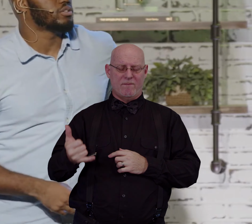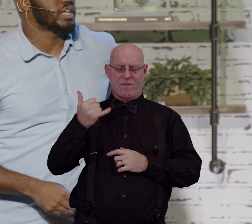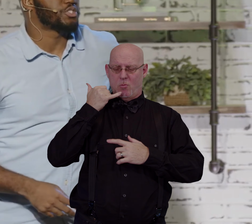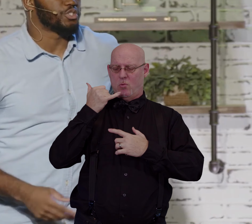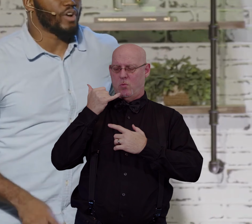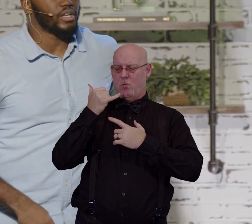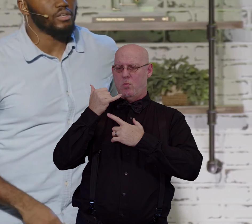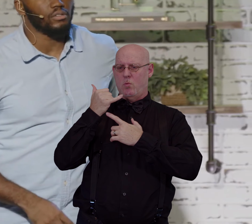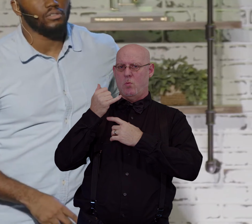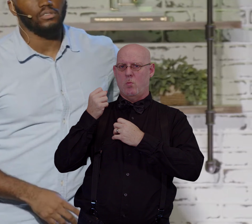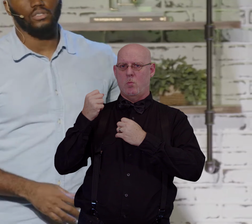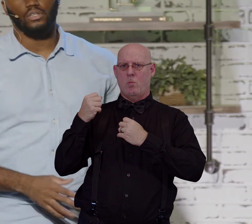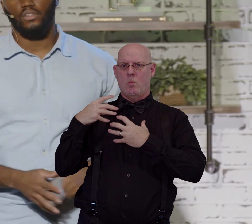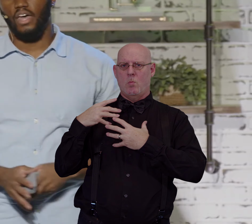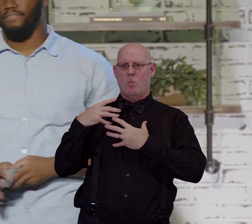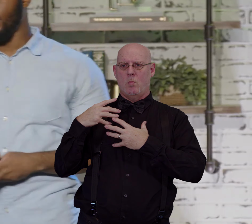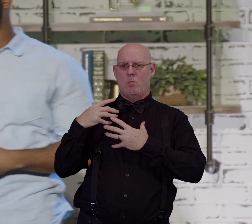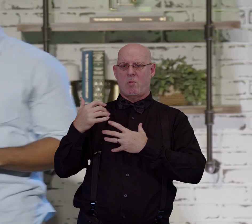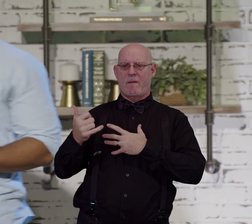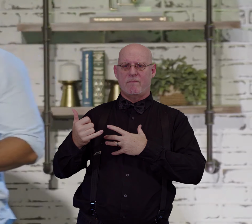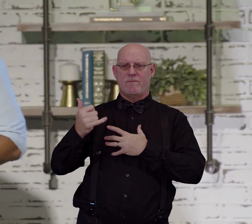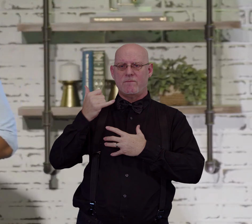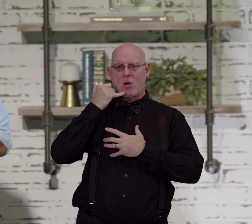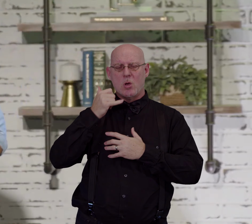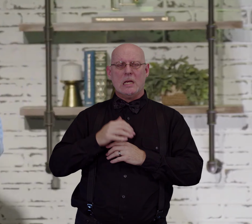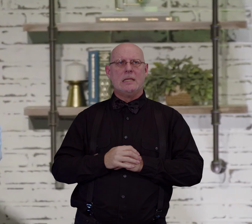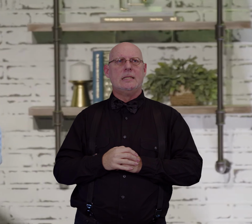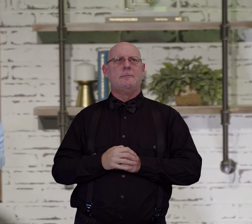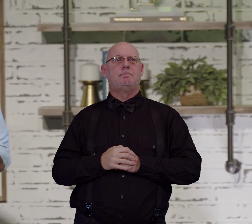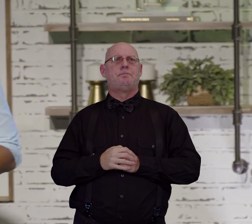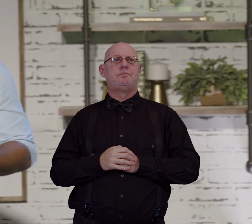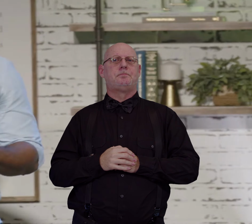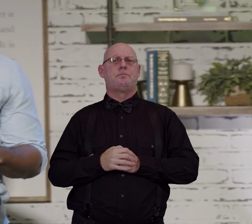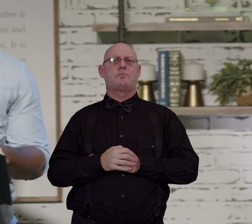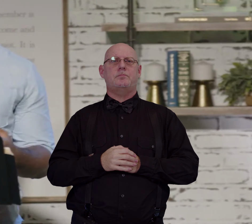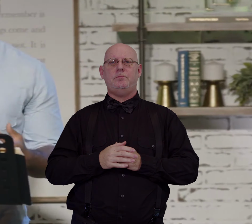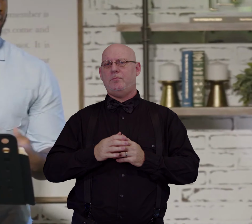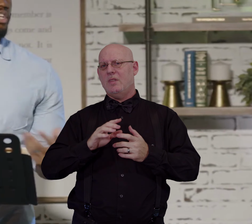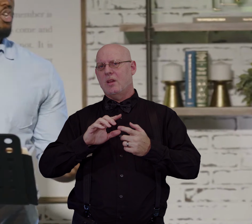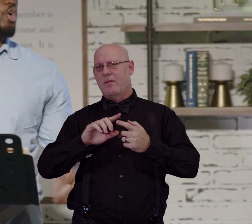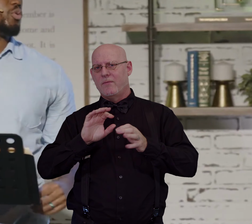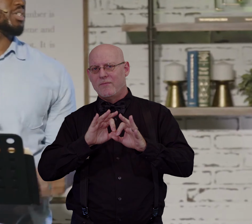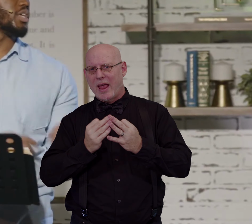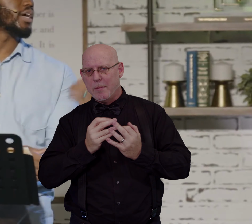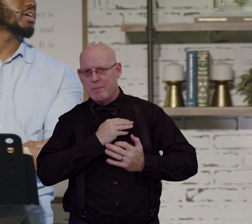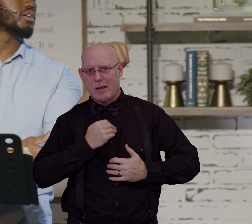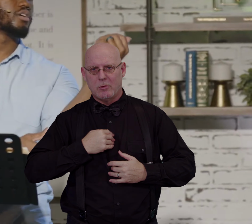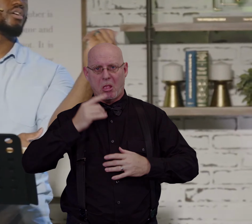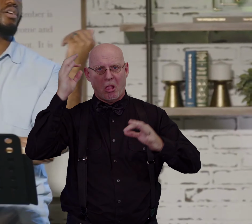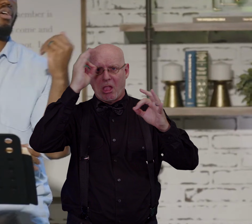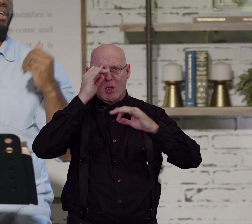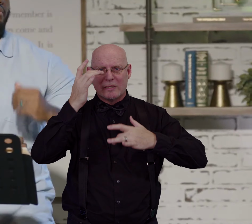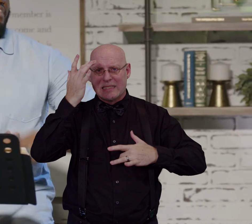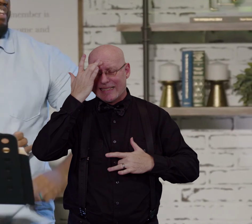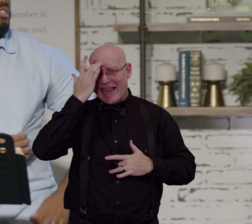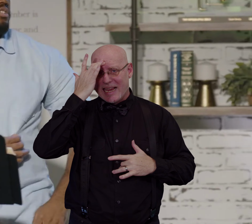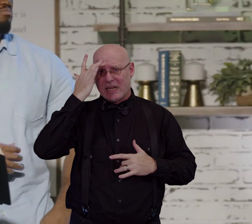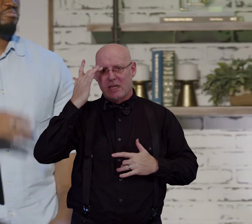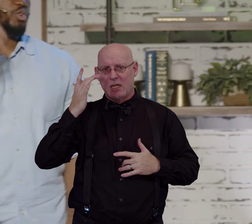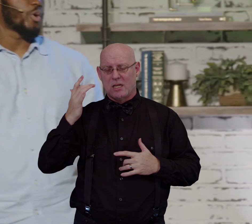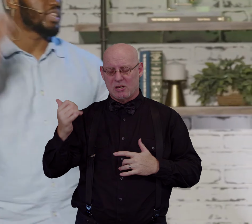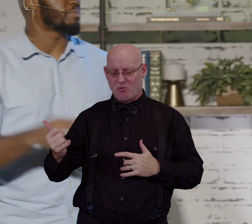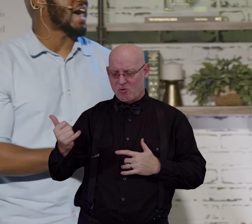call that you're dreading, that phone call that that loved one that you didn't know was sick, that